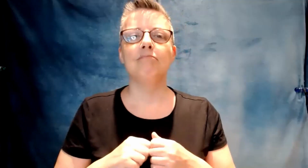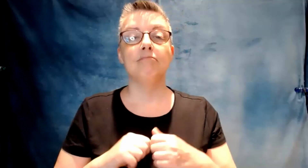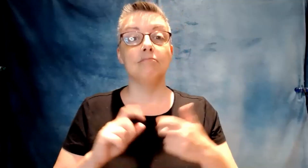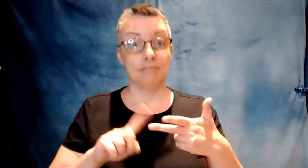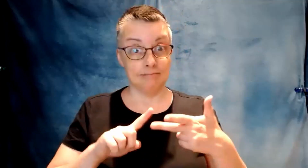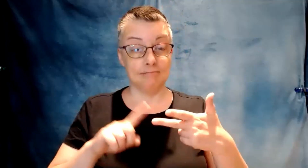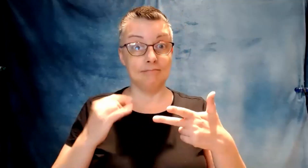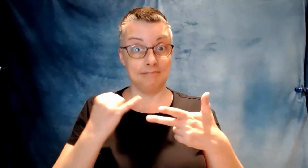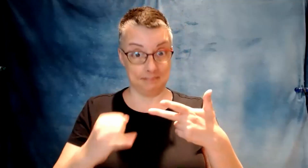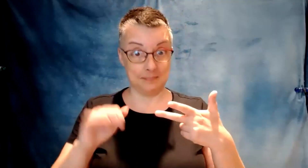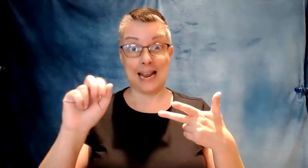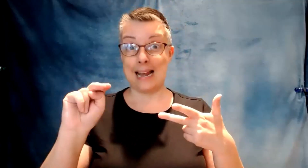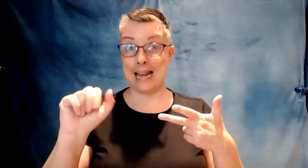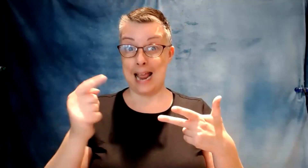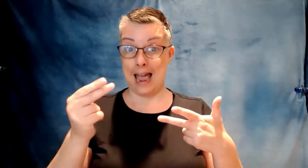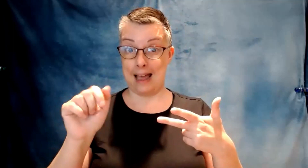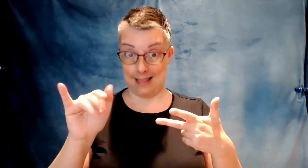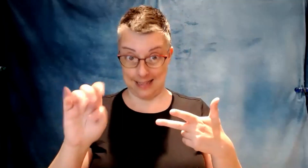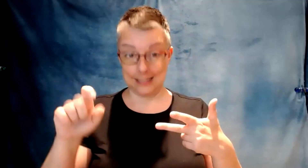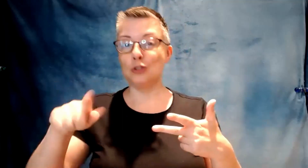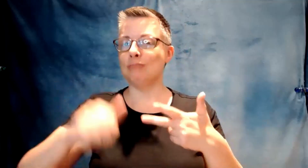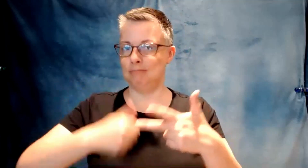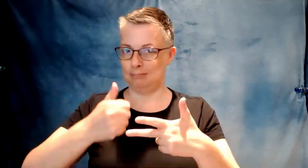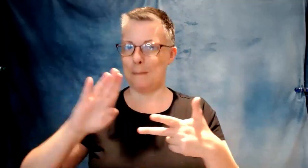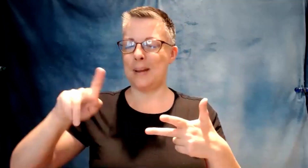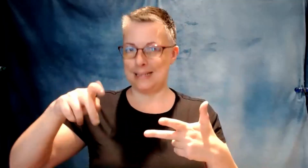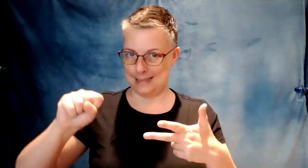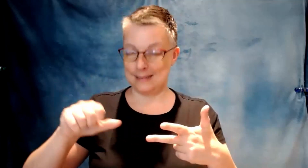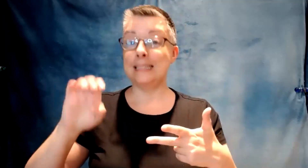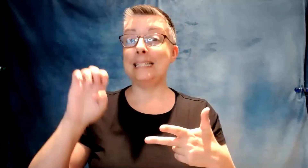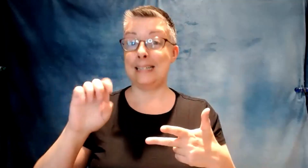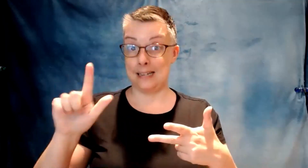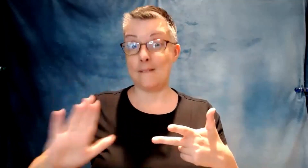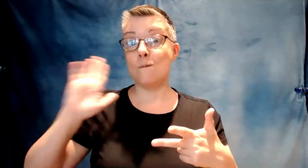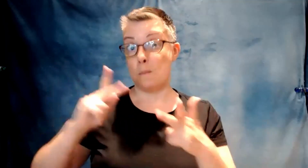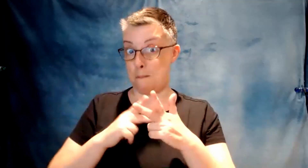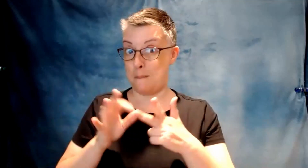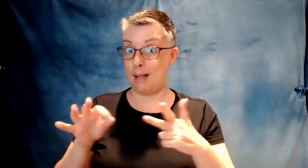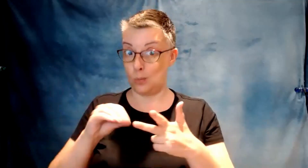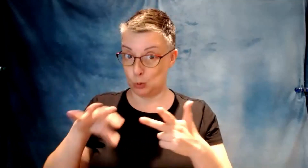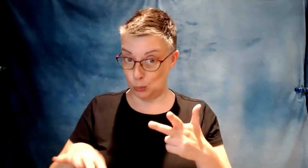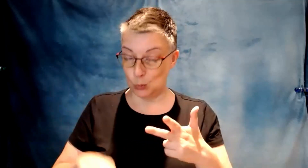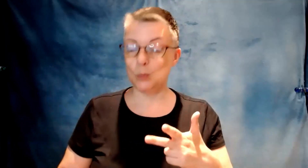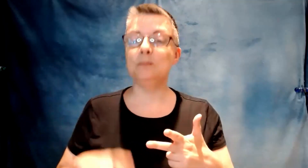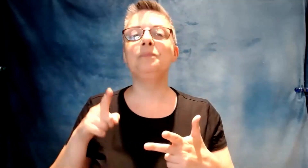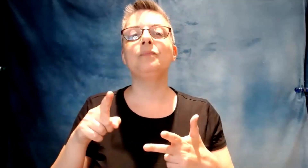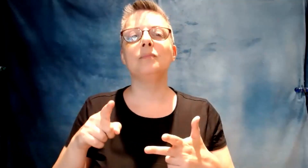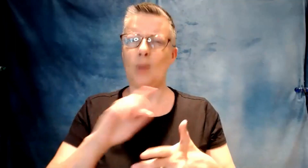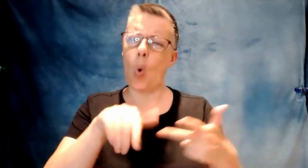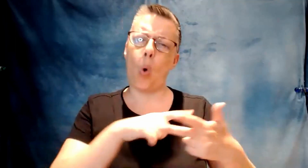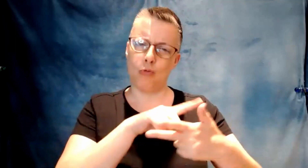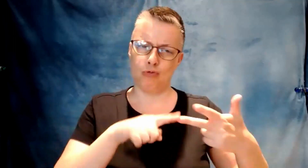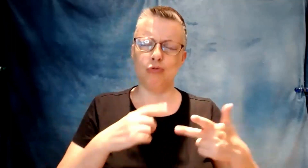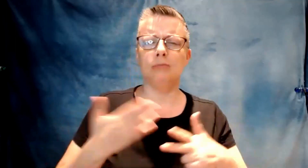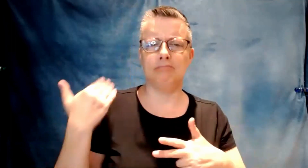And lastly, Natalie is also a BPS alum of BLA, a former bilingual student. All three of them were former bilingual students in